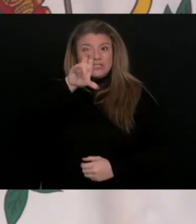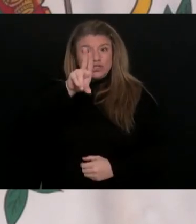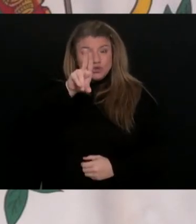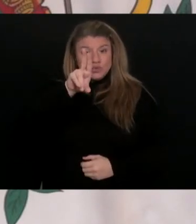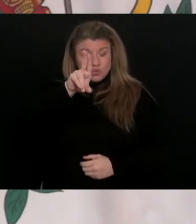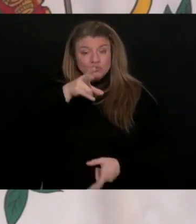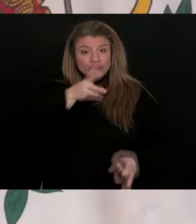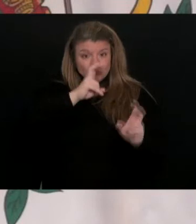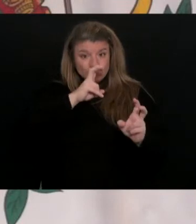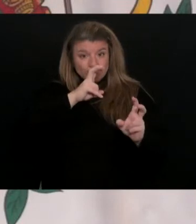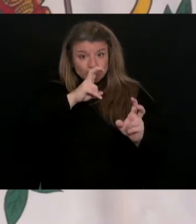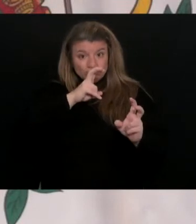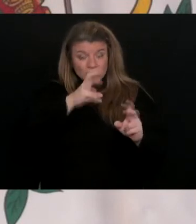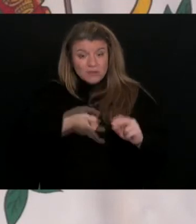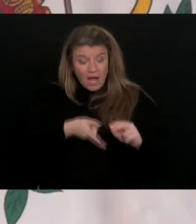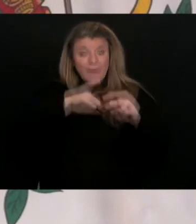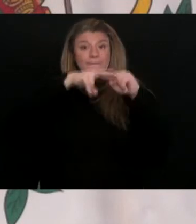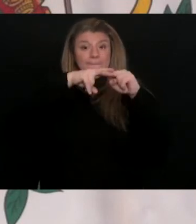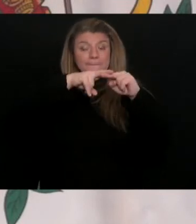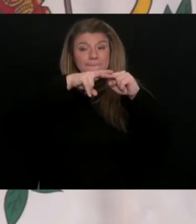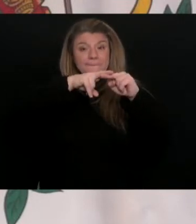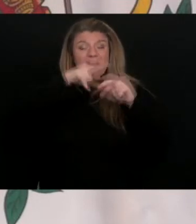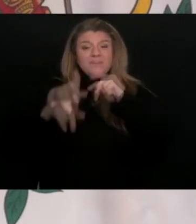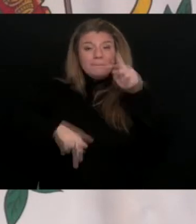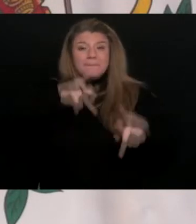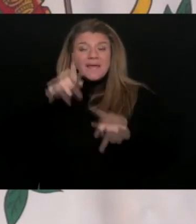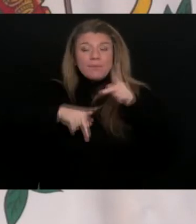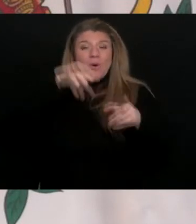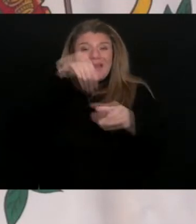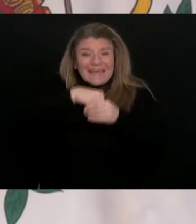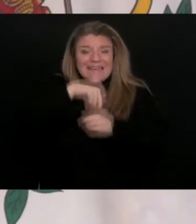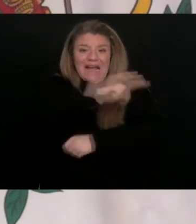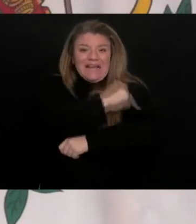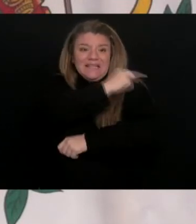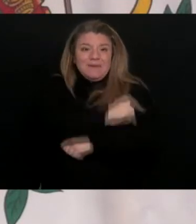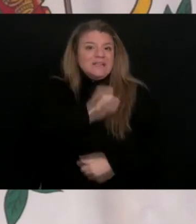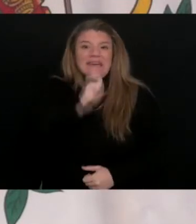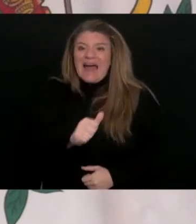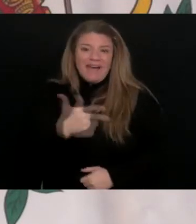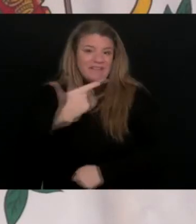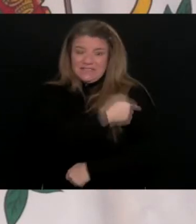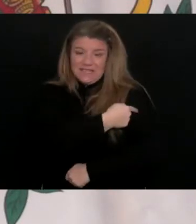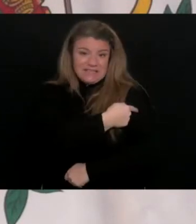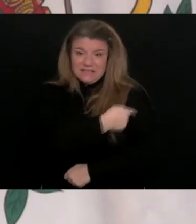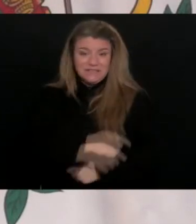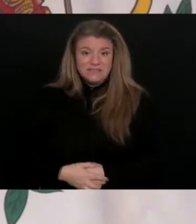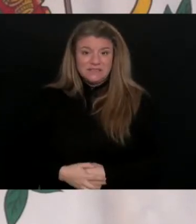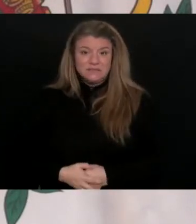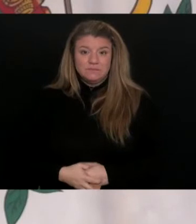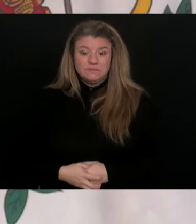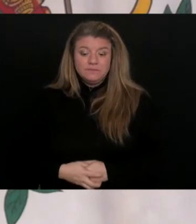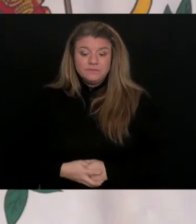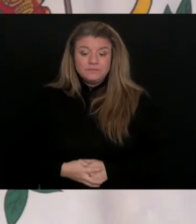an uptick from the standpoint of the people that are in the hospitals that are not vaccinated.